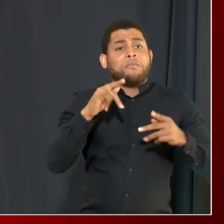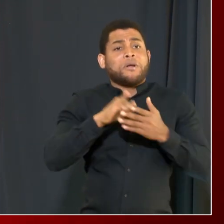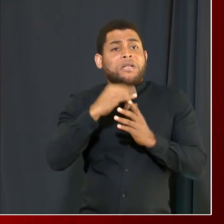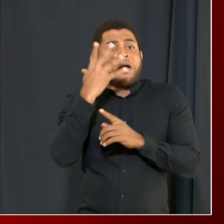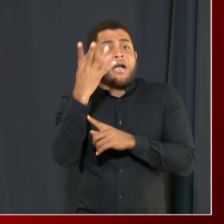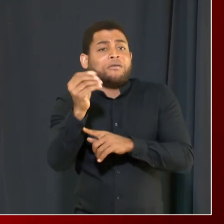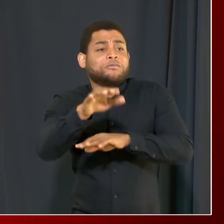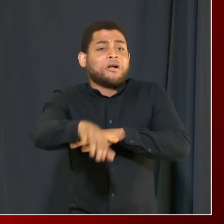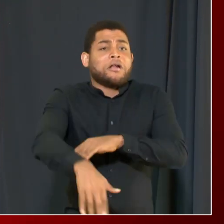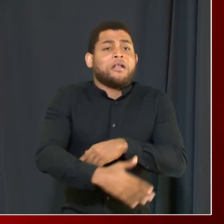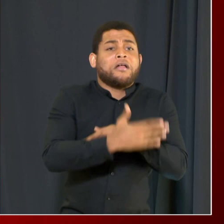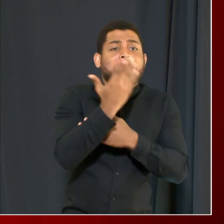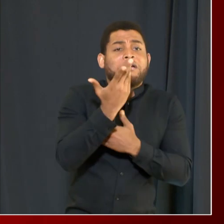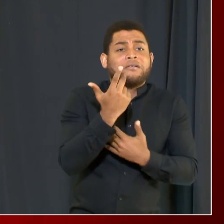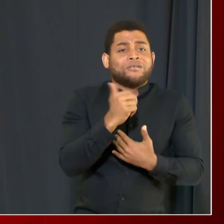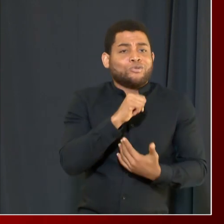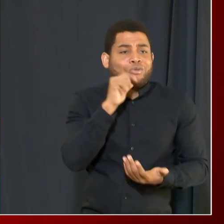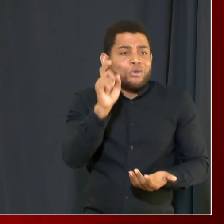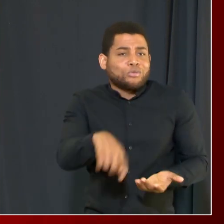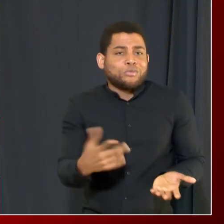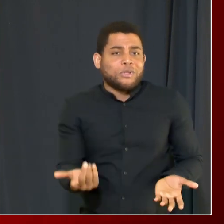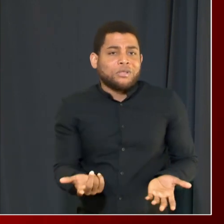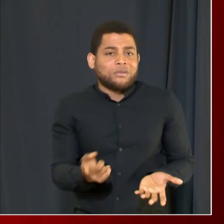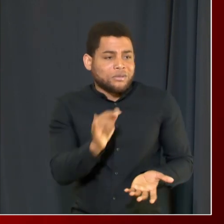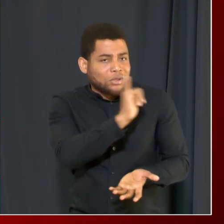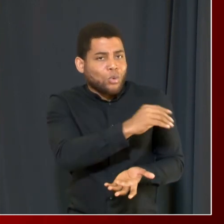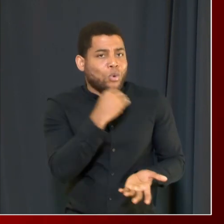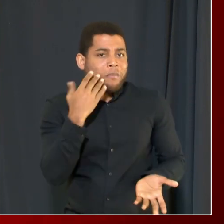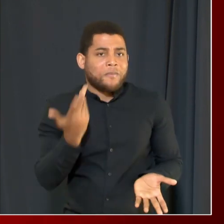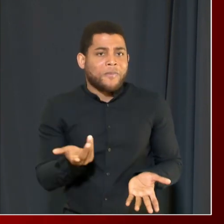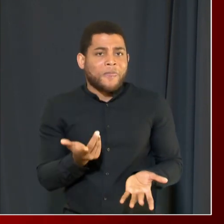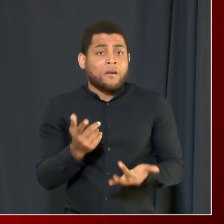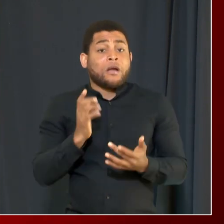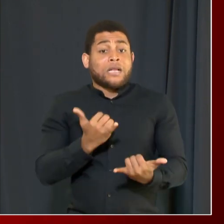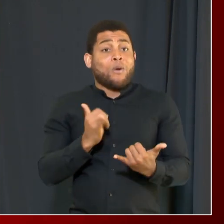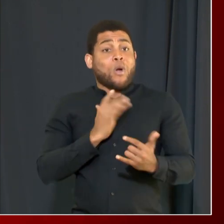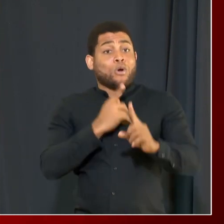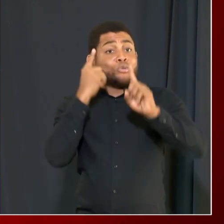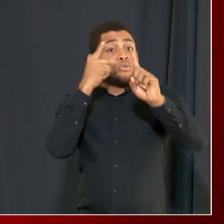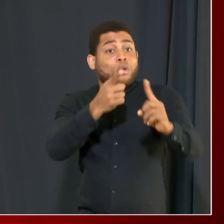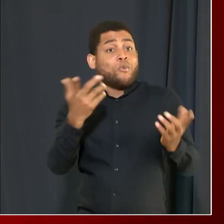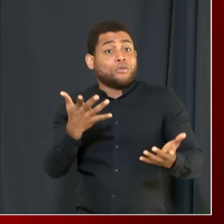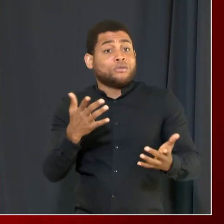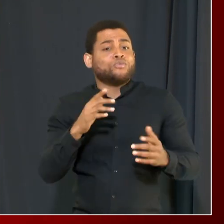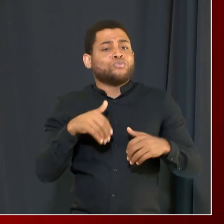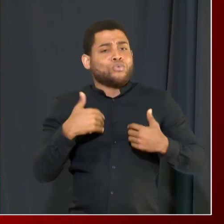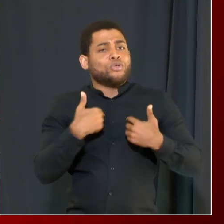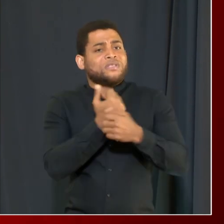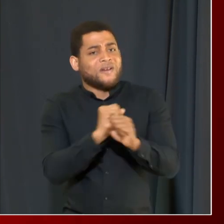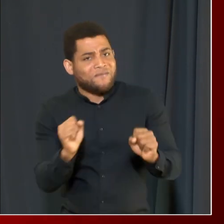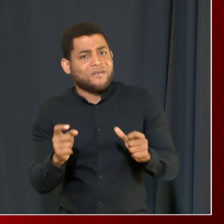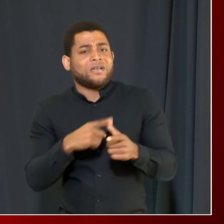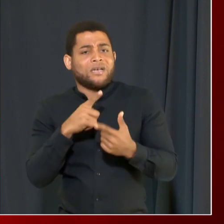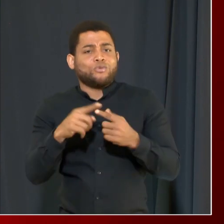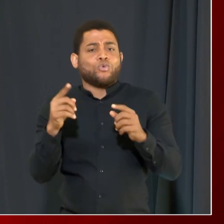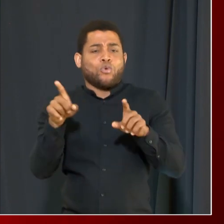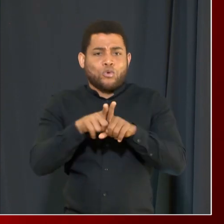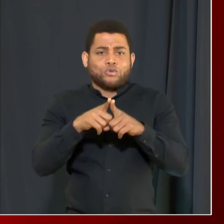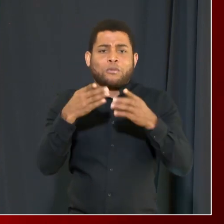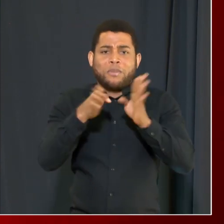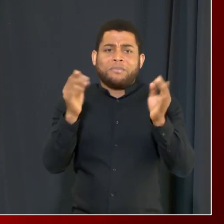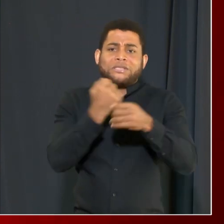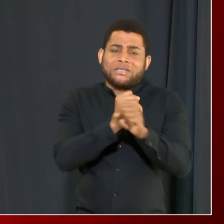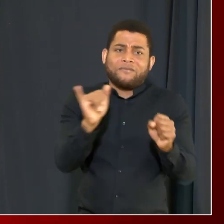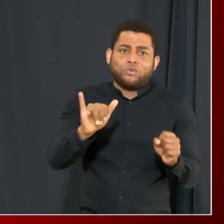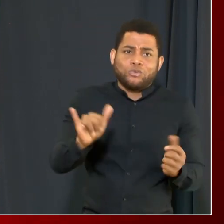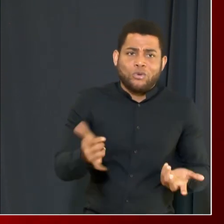And so our goal is to make sure that they're safe and that the public is safe. And so, yes, there is a curfew law, so there's no